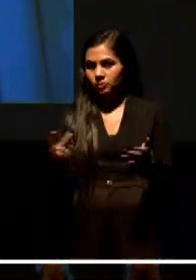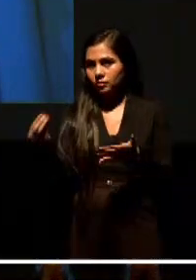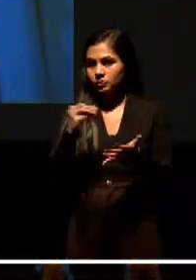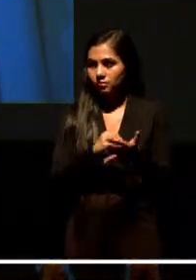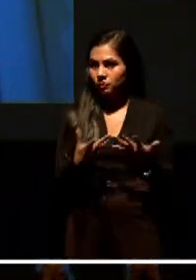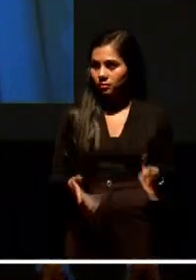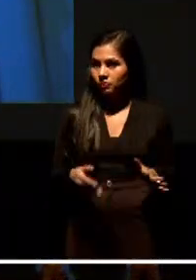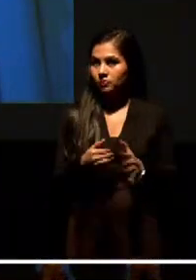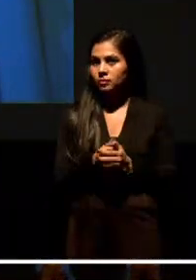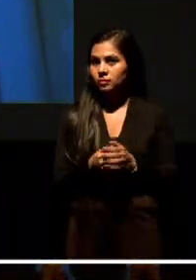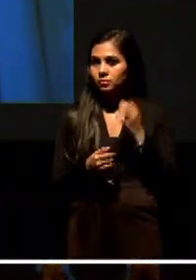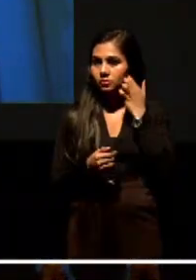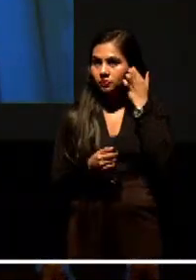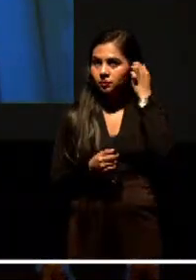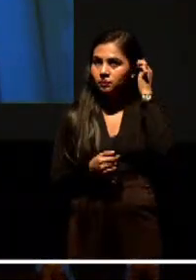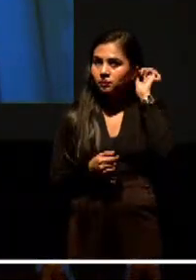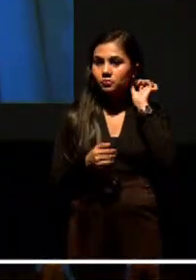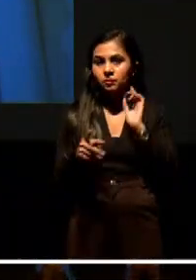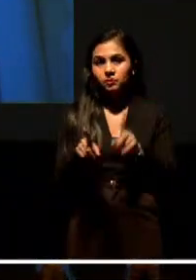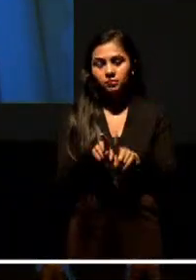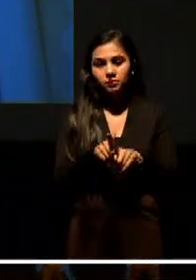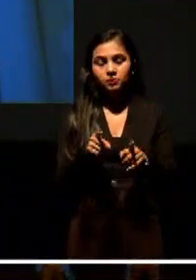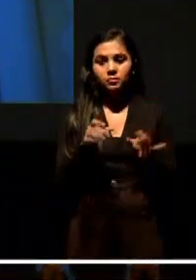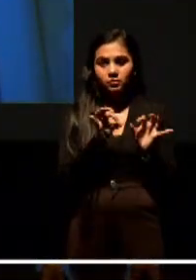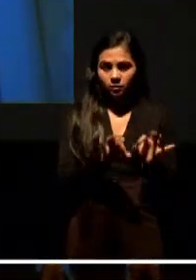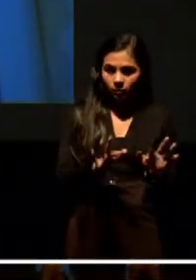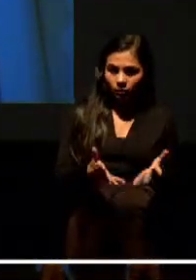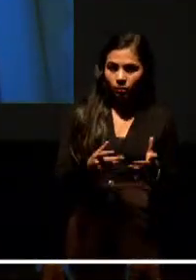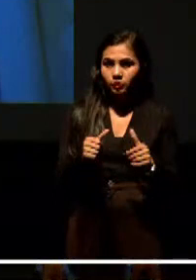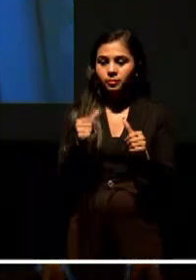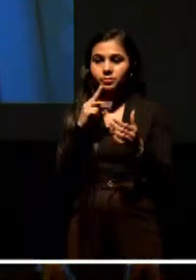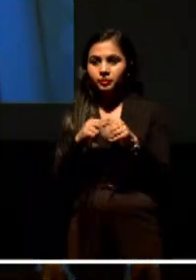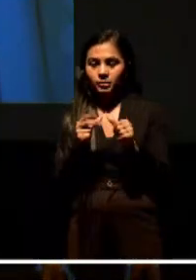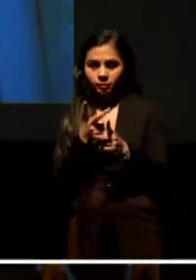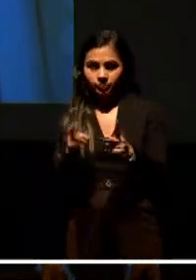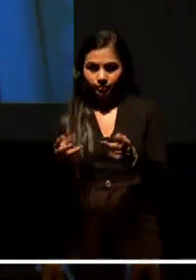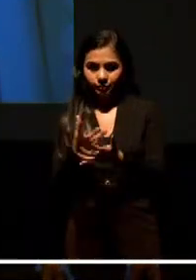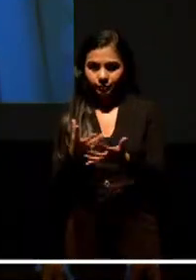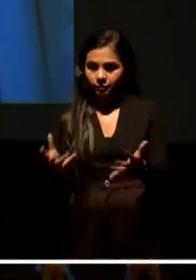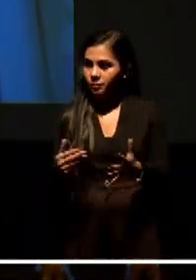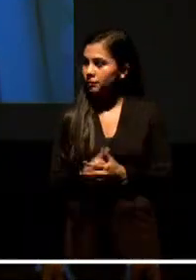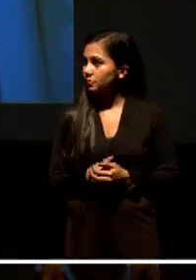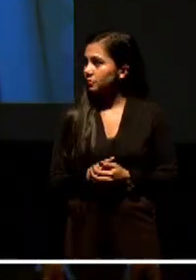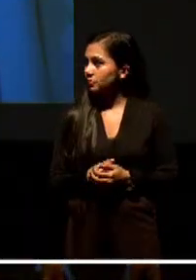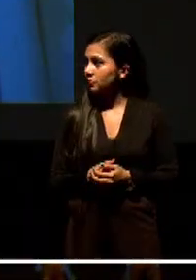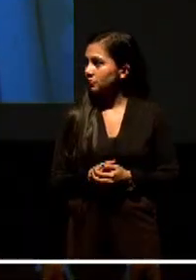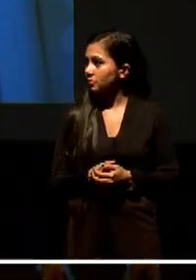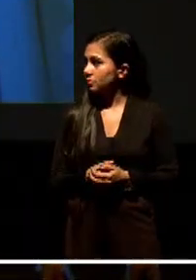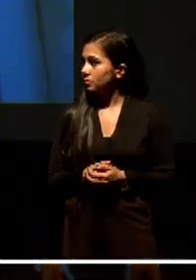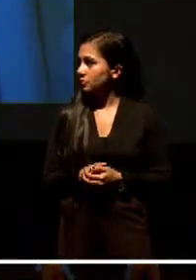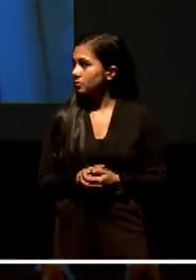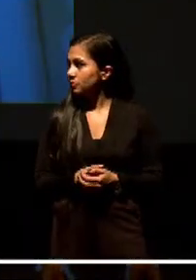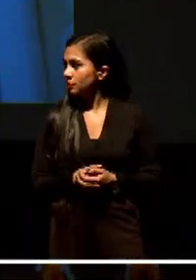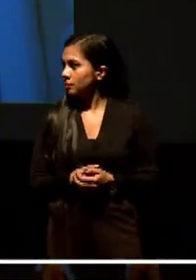either sometimes very good and implementable or totally not implementable but excellent, and you